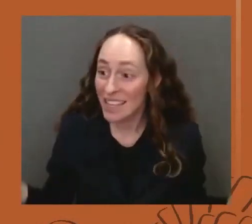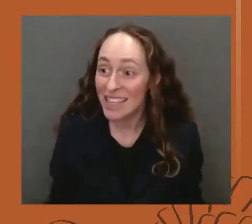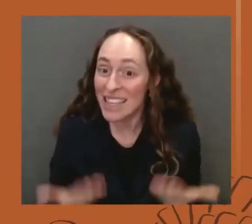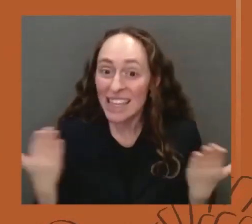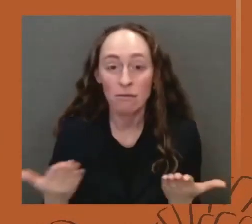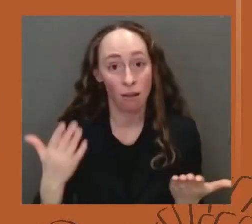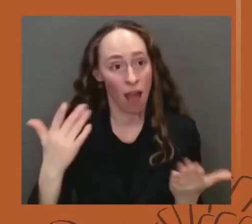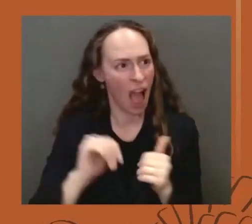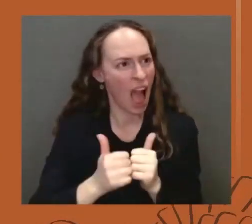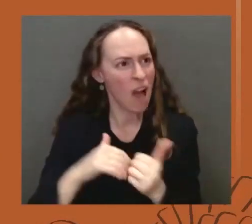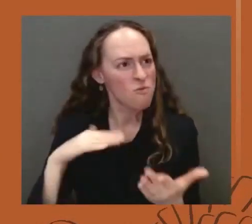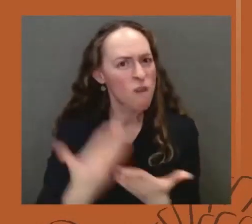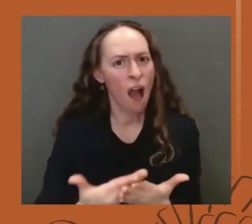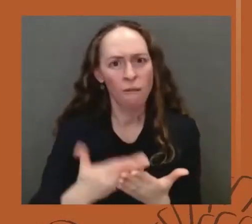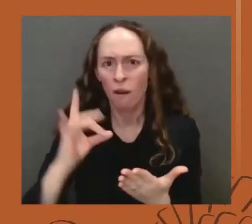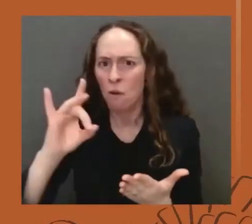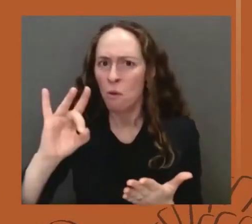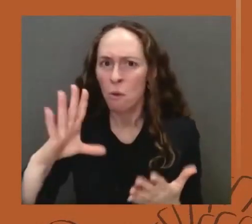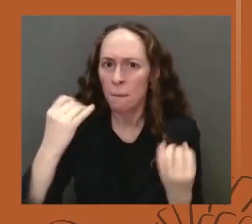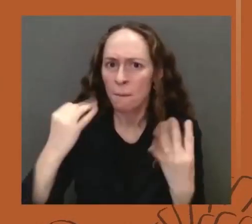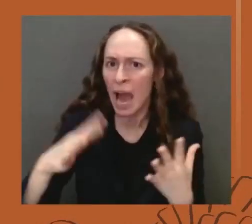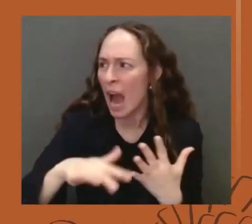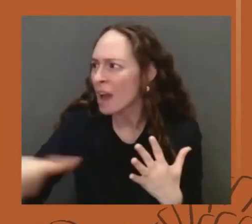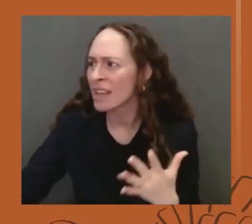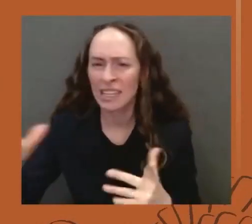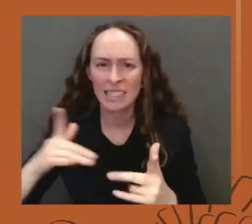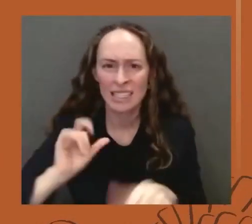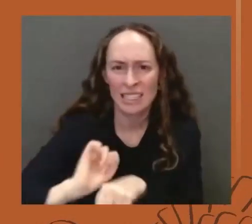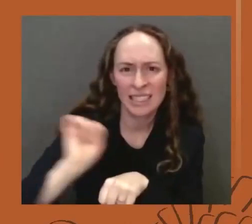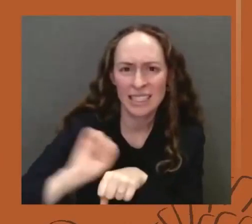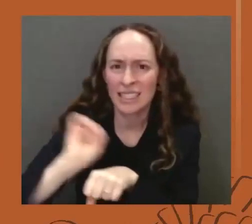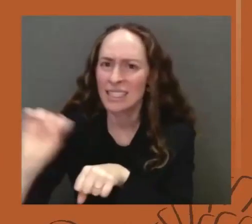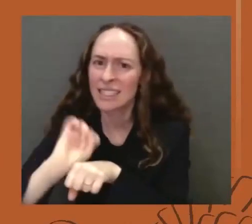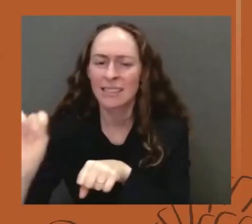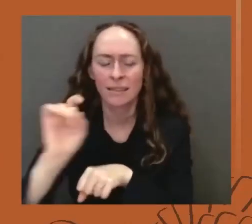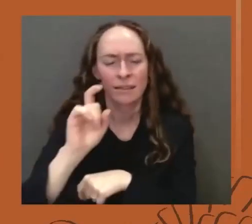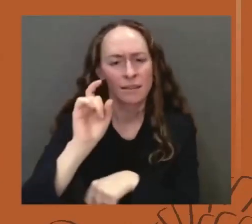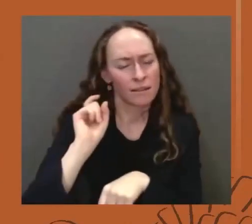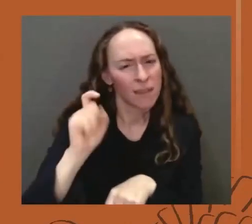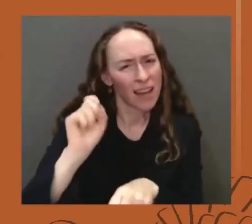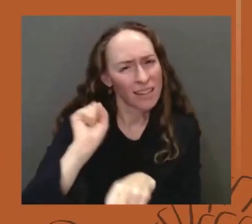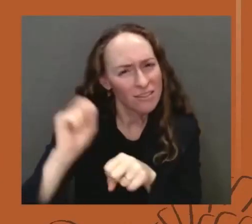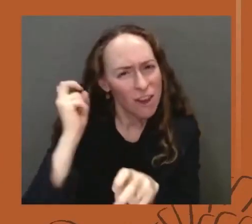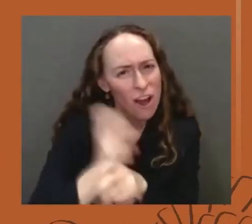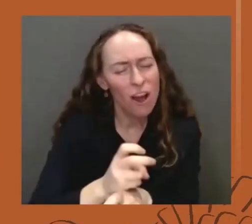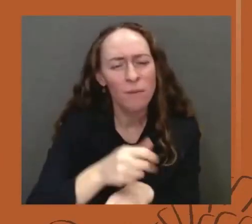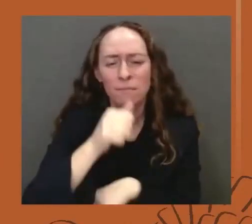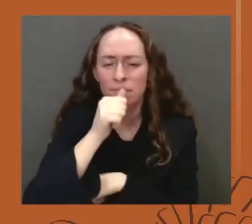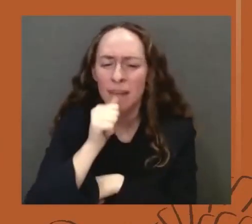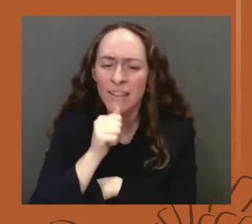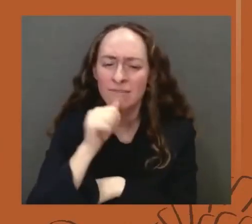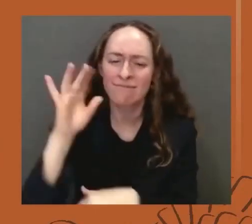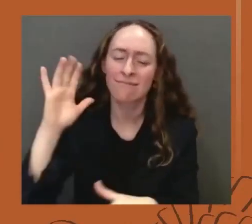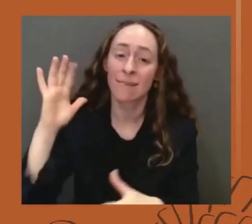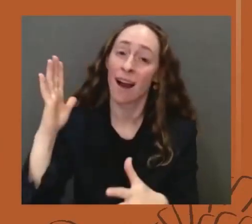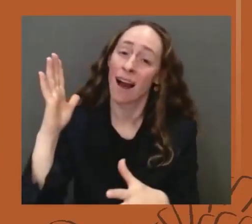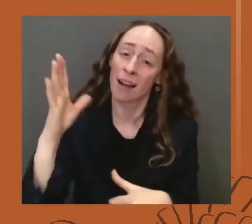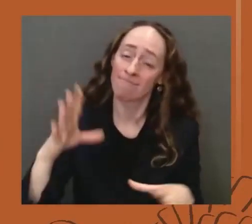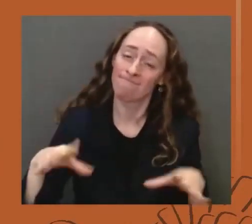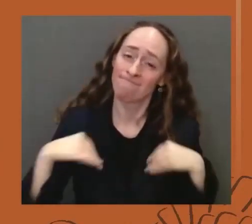to travel over 1,000 miles. You could say even this harder than getting a ticket to the Renaissance